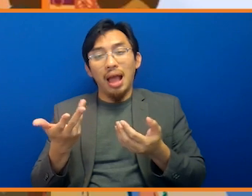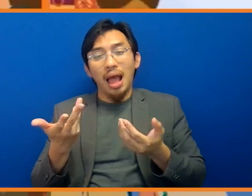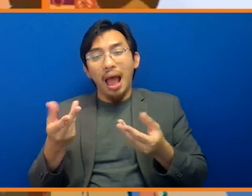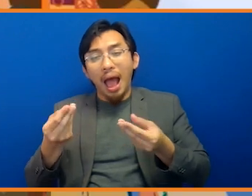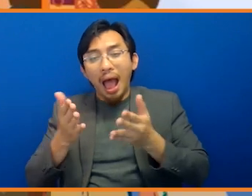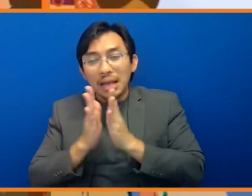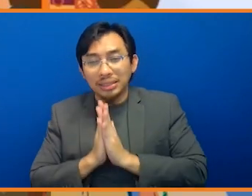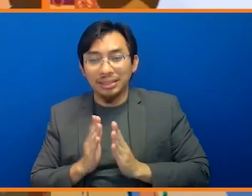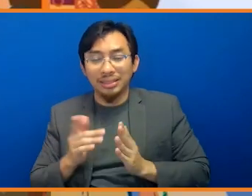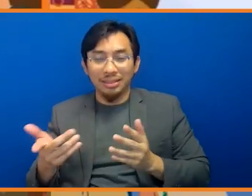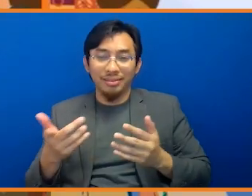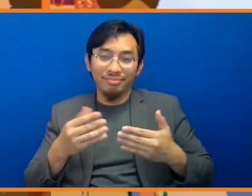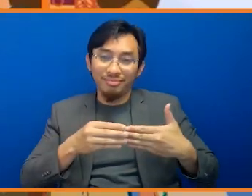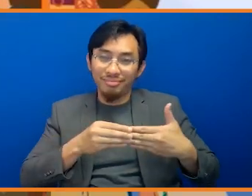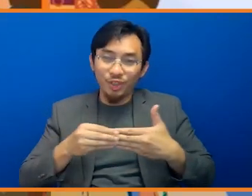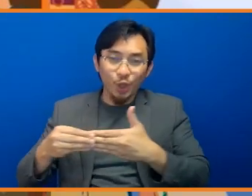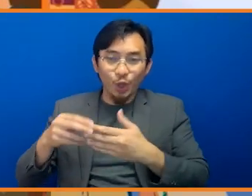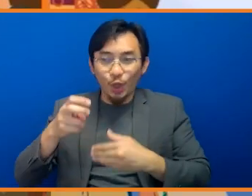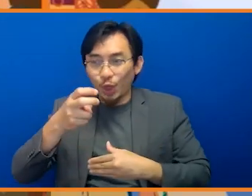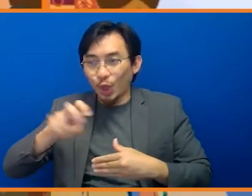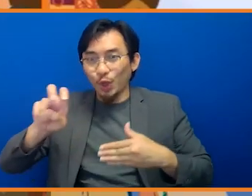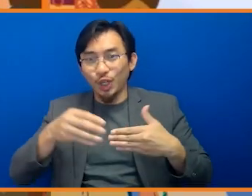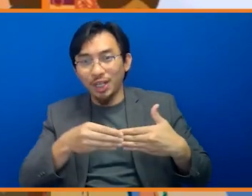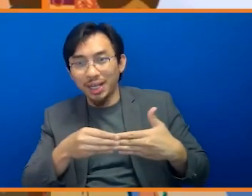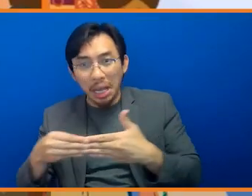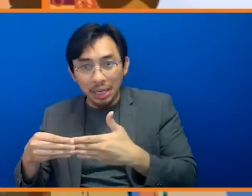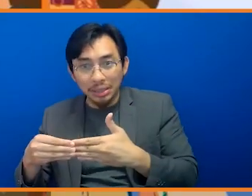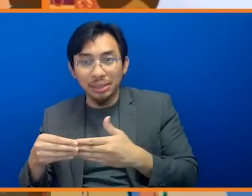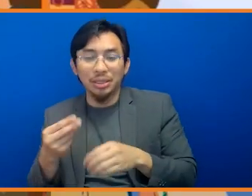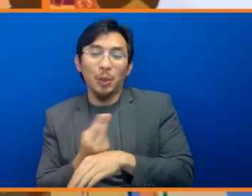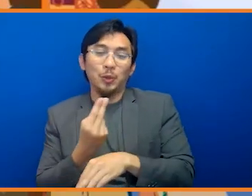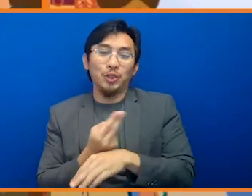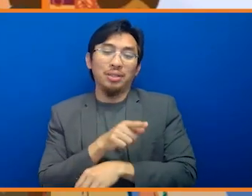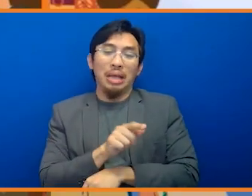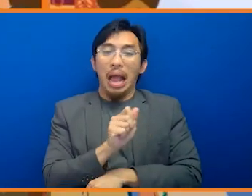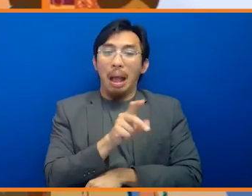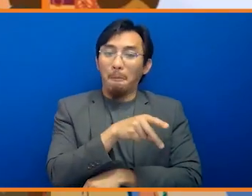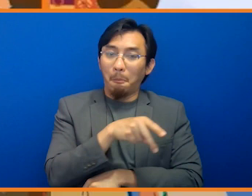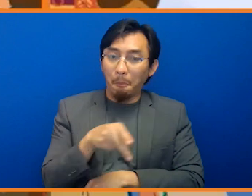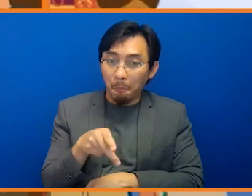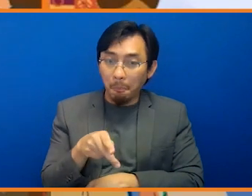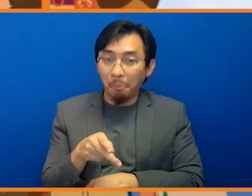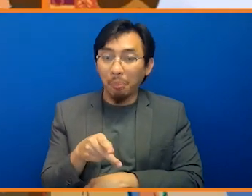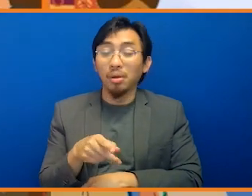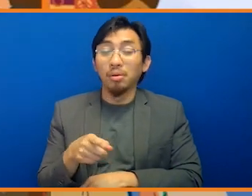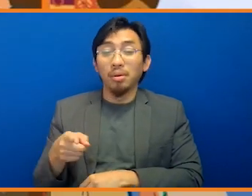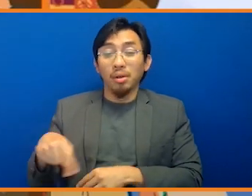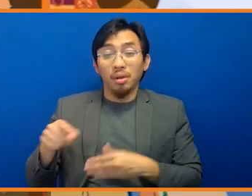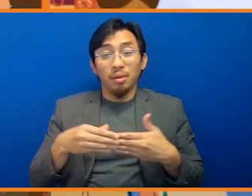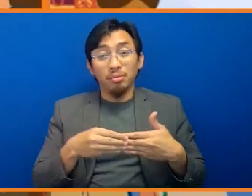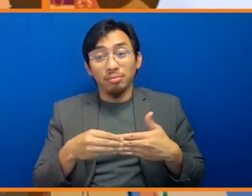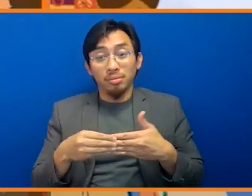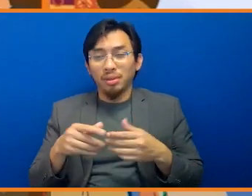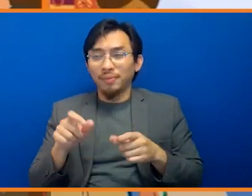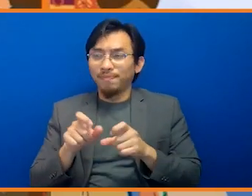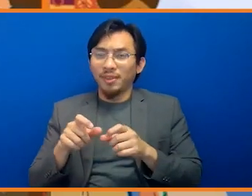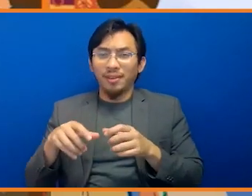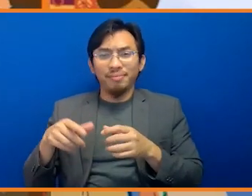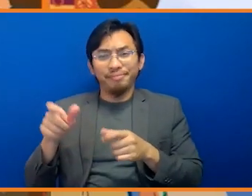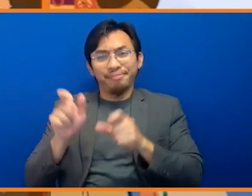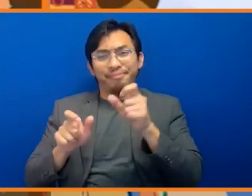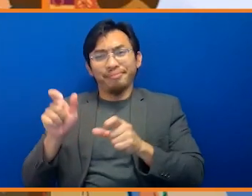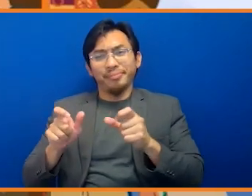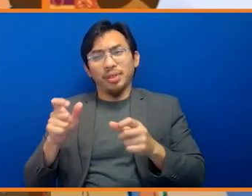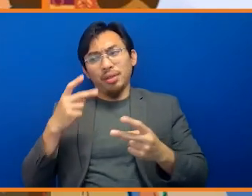guide in Banda Aceh to use this application when they guide the